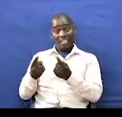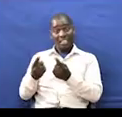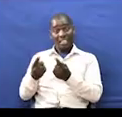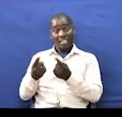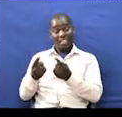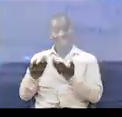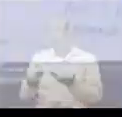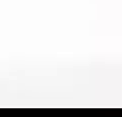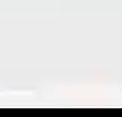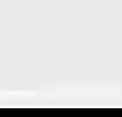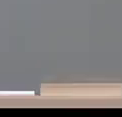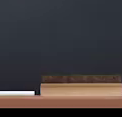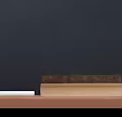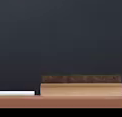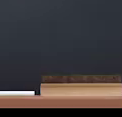the screen.